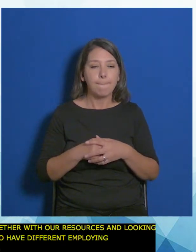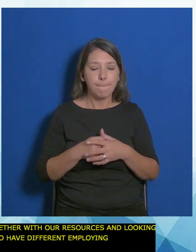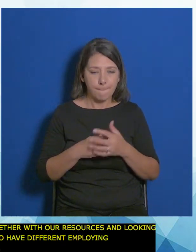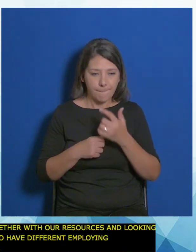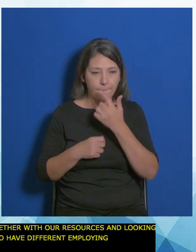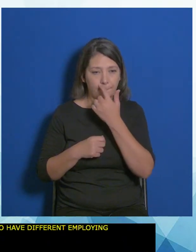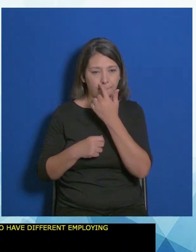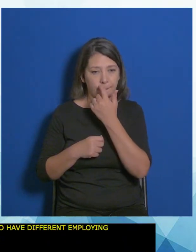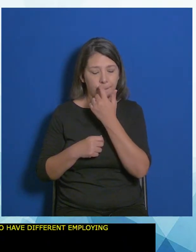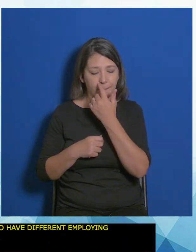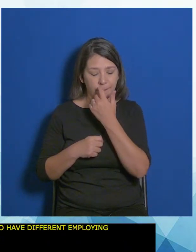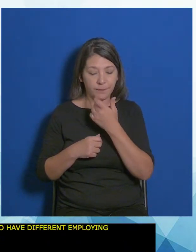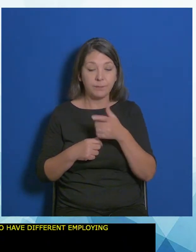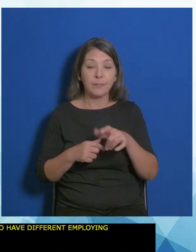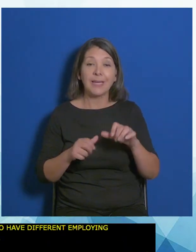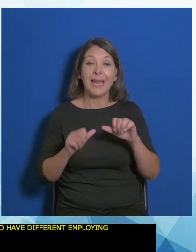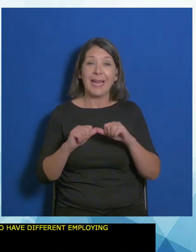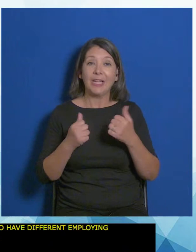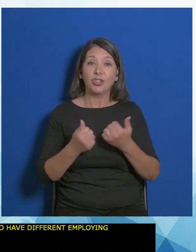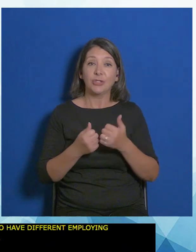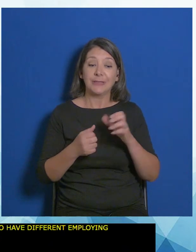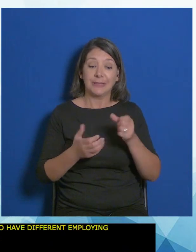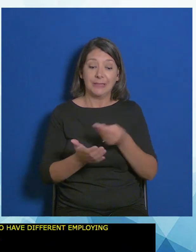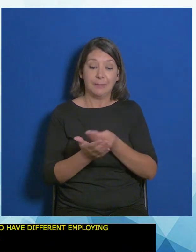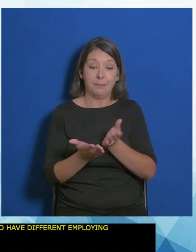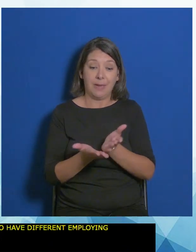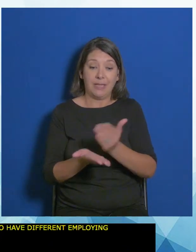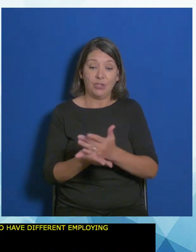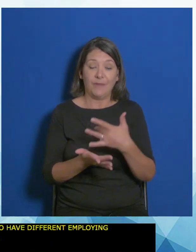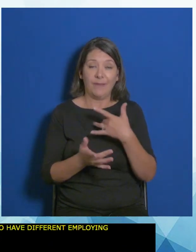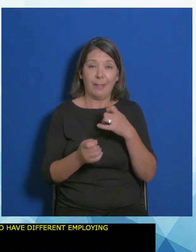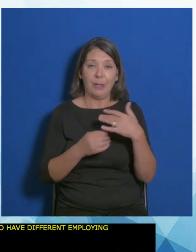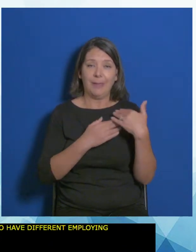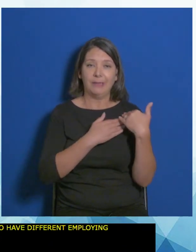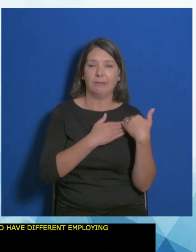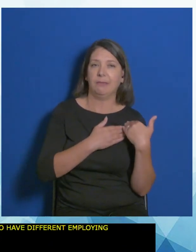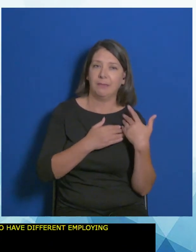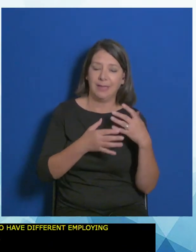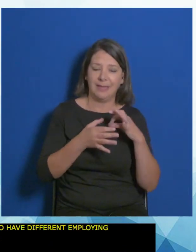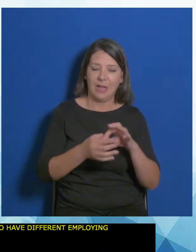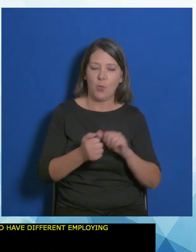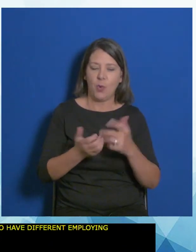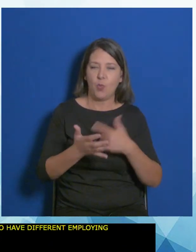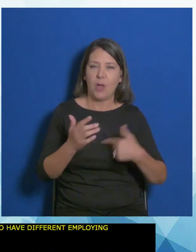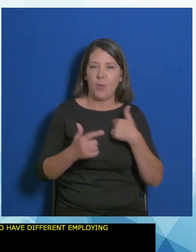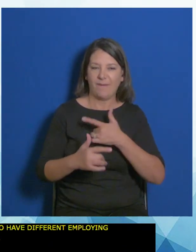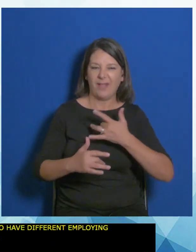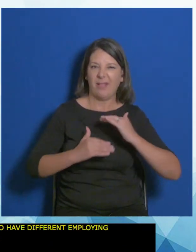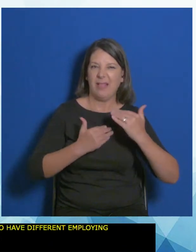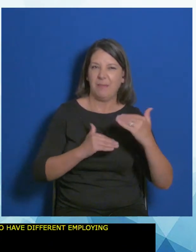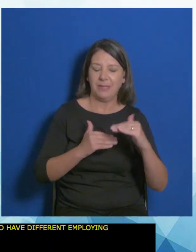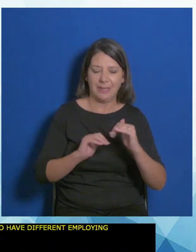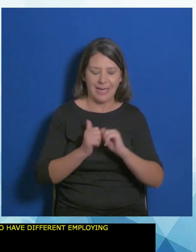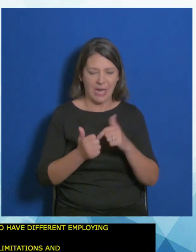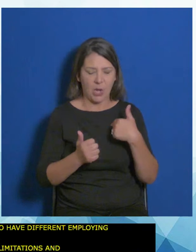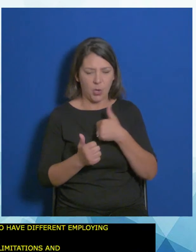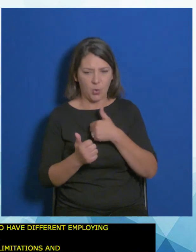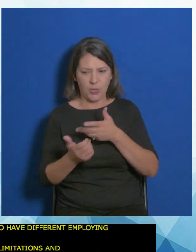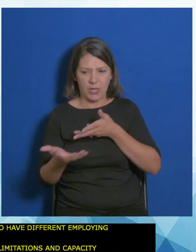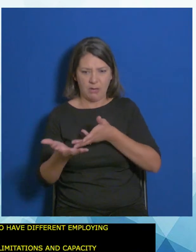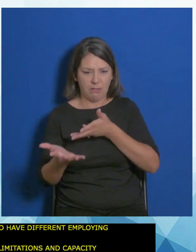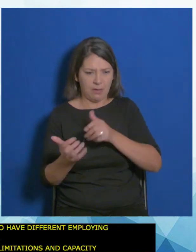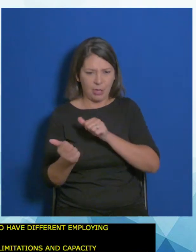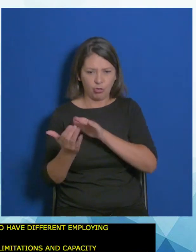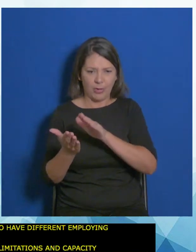it does put a strain on the agency's budget when we're looking at budget limitations, the capacity in terms of addressing how our departments are